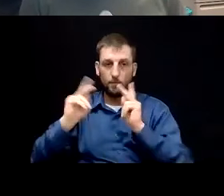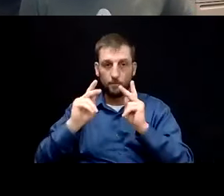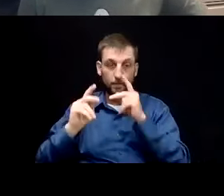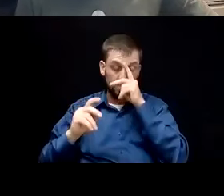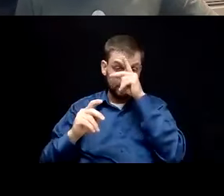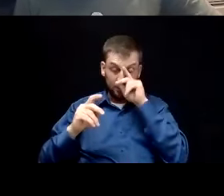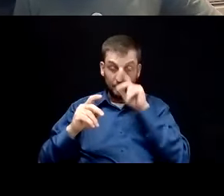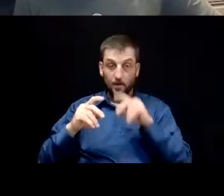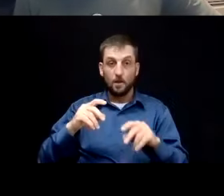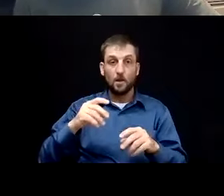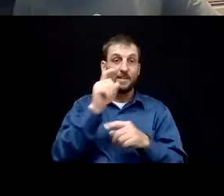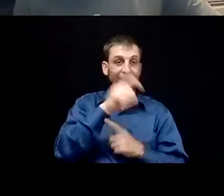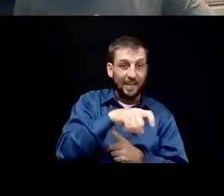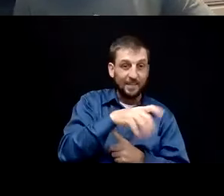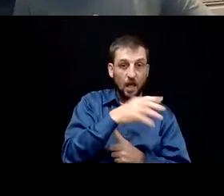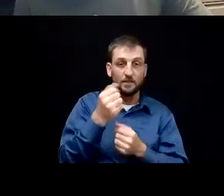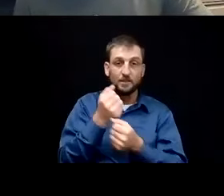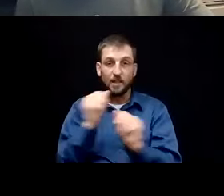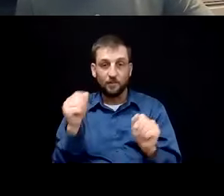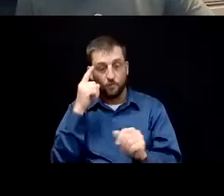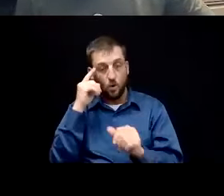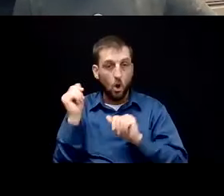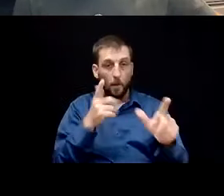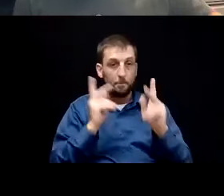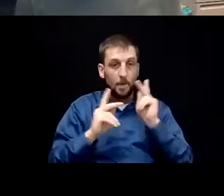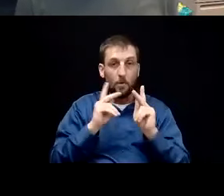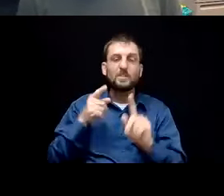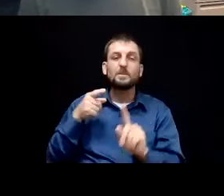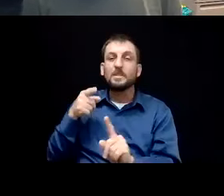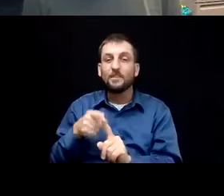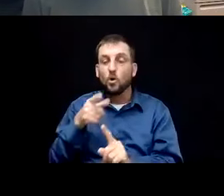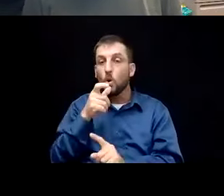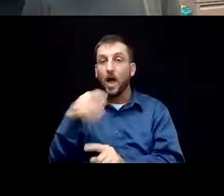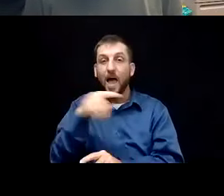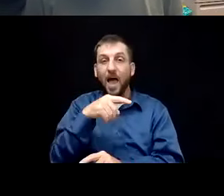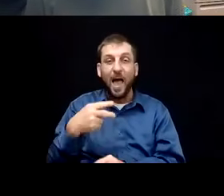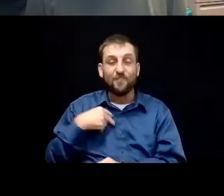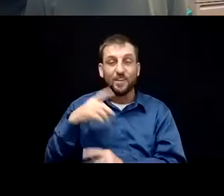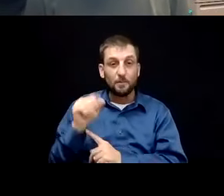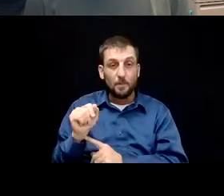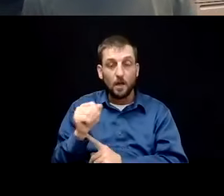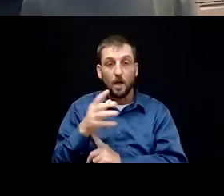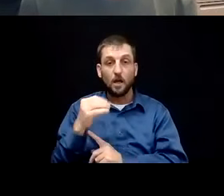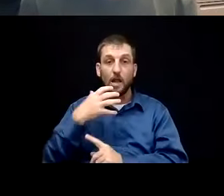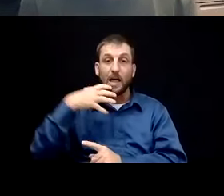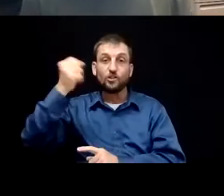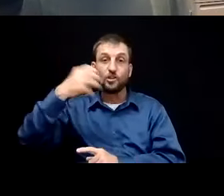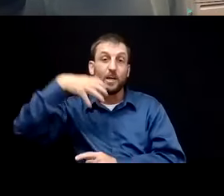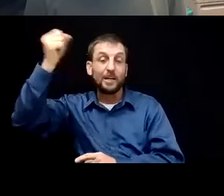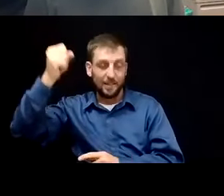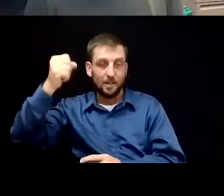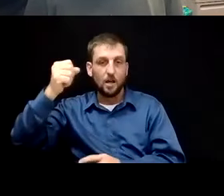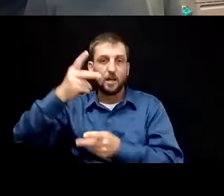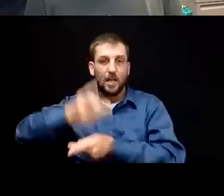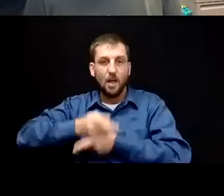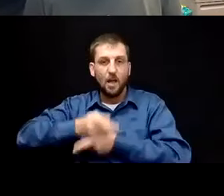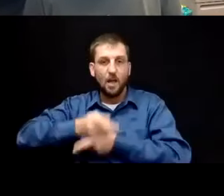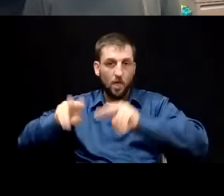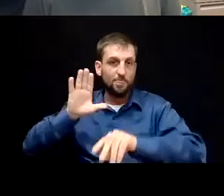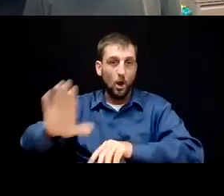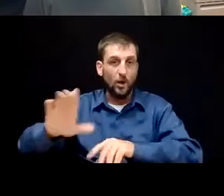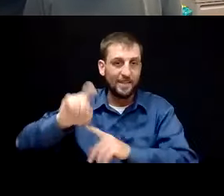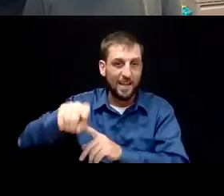people, particularly those with disabilities and those who are aging, must be carefully considered and adequately addressed before,